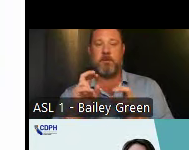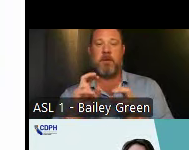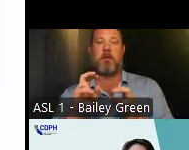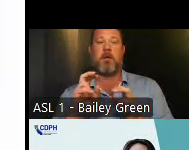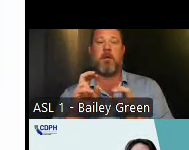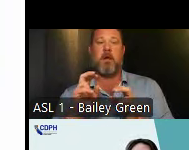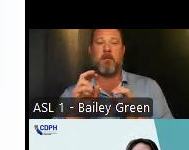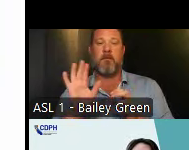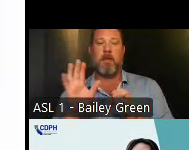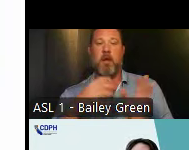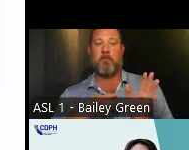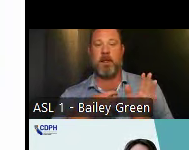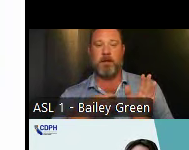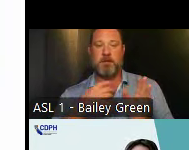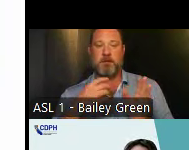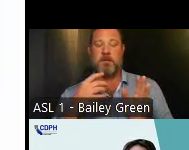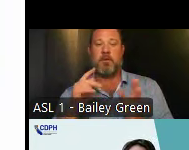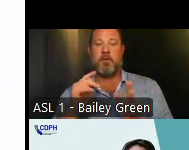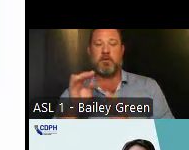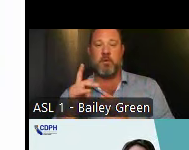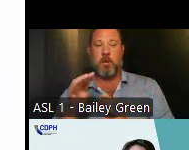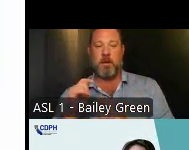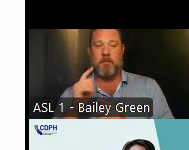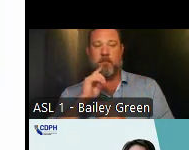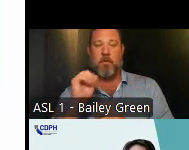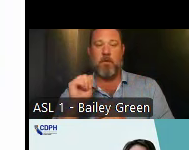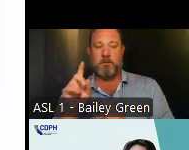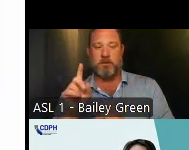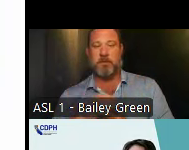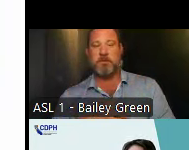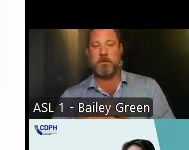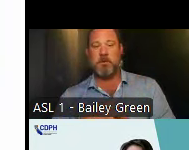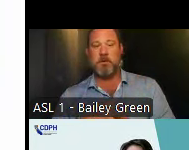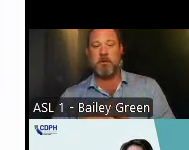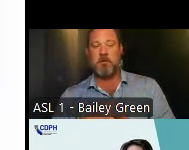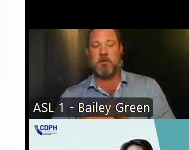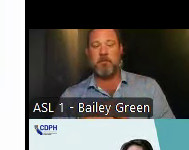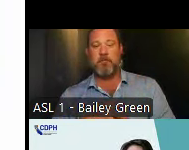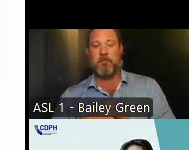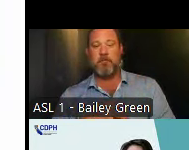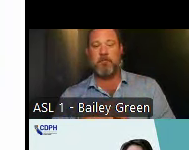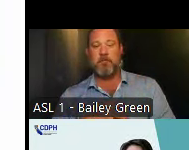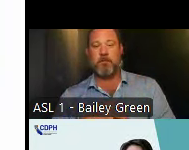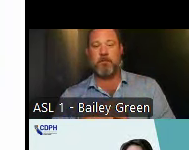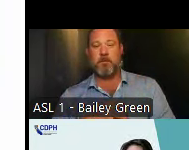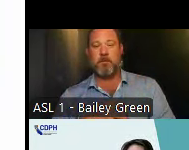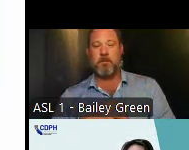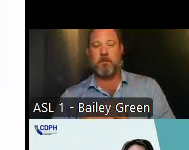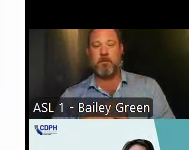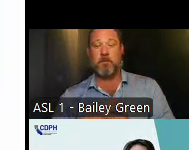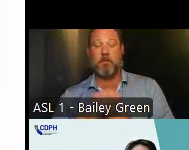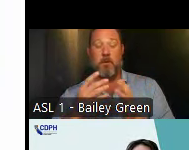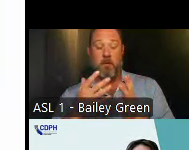complaints toolkit for Alzheimer's disease, and they are planning to, once they